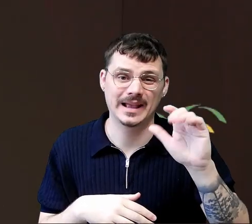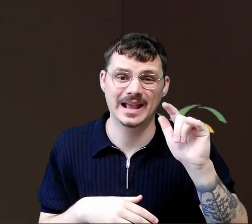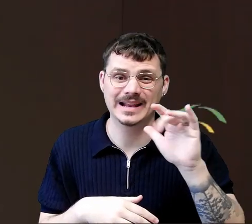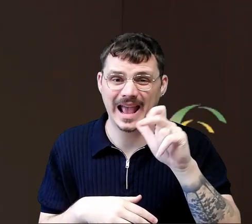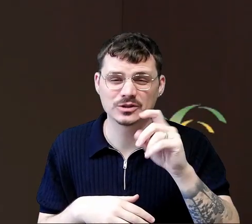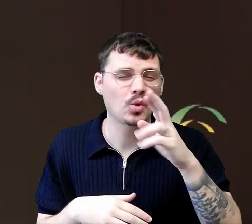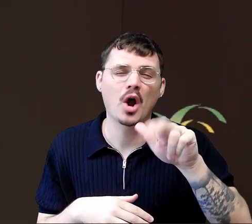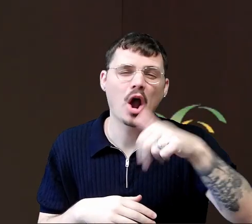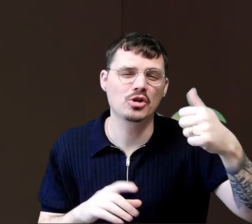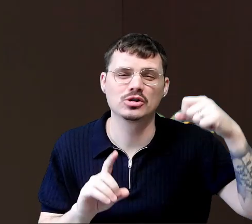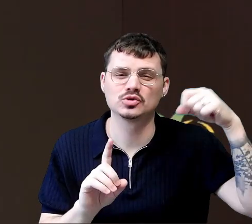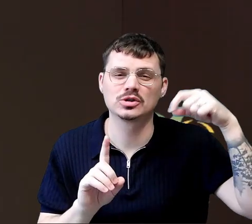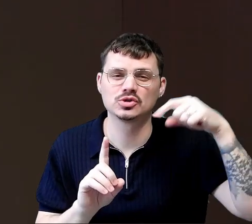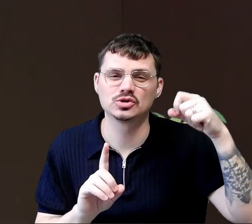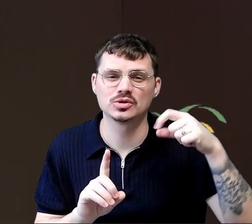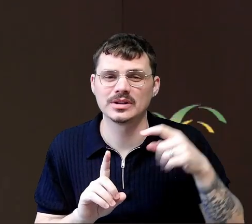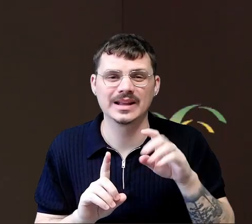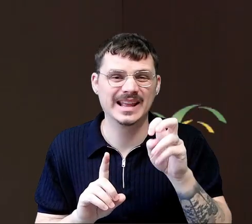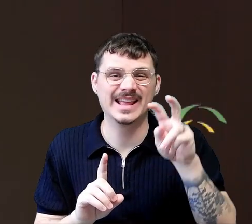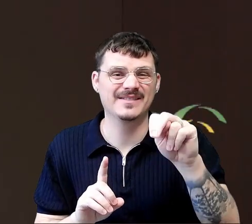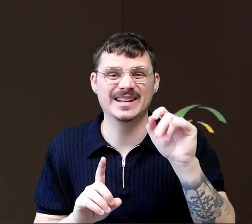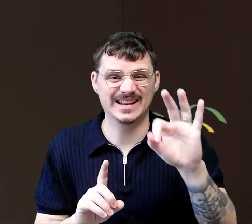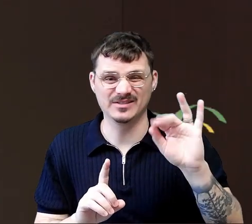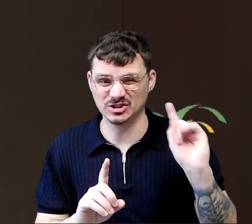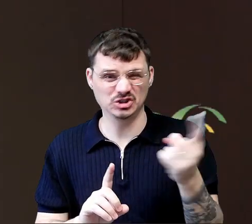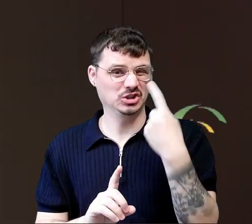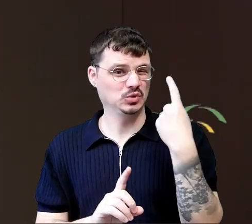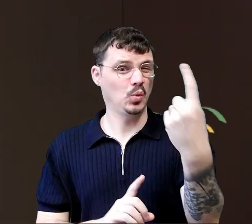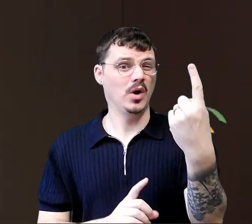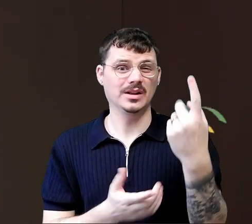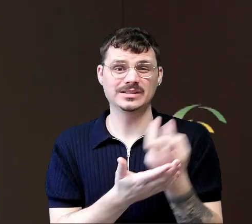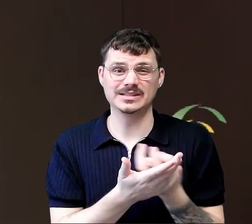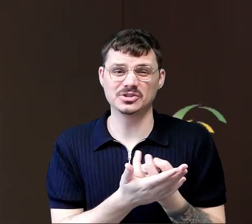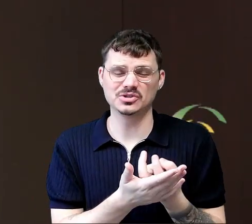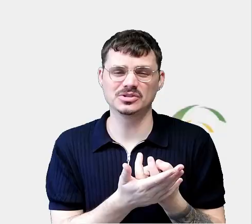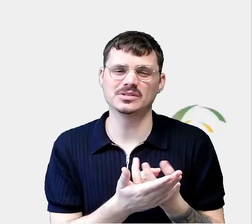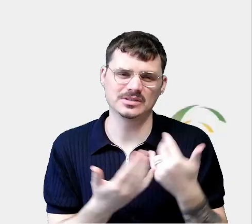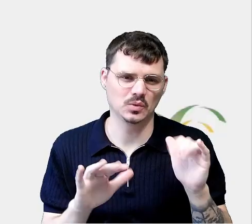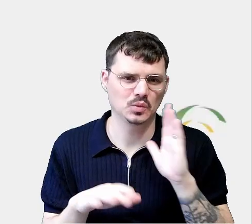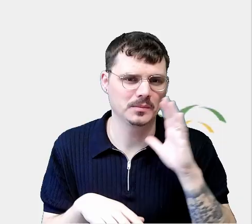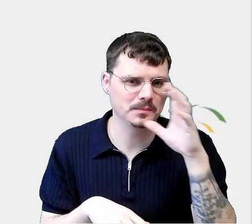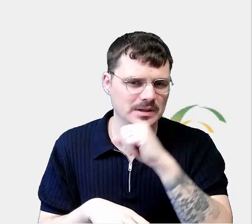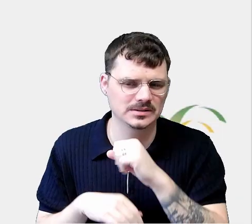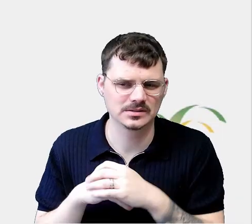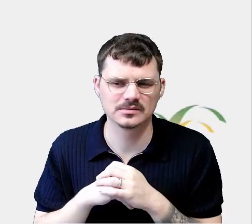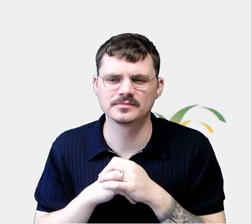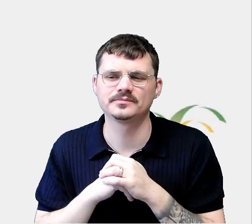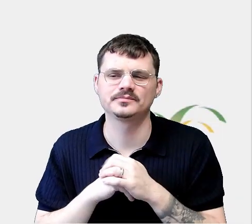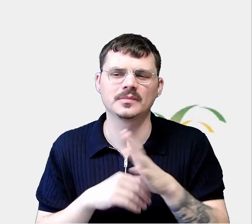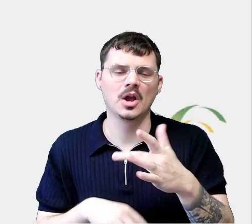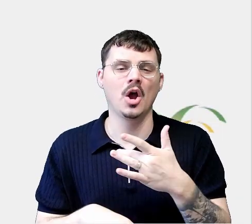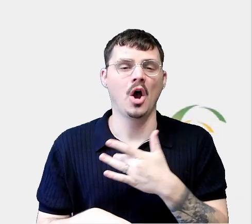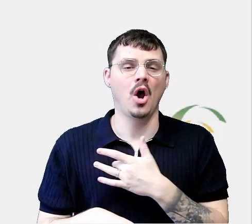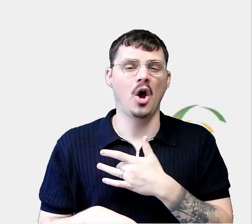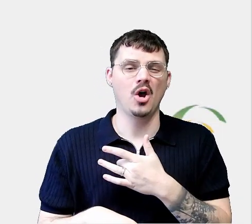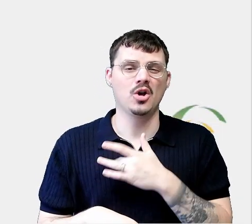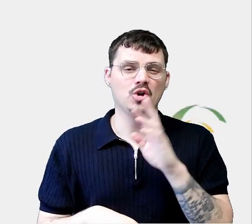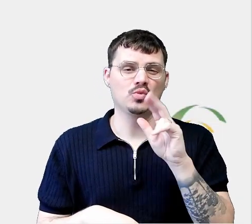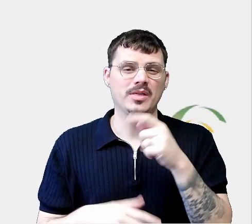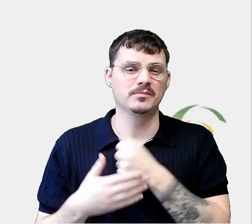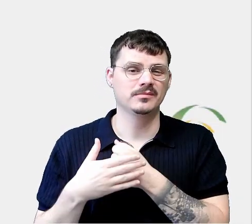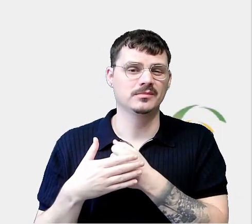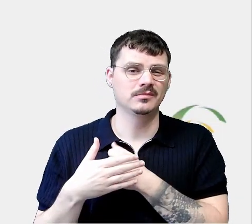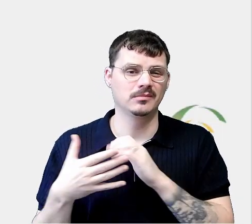triggers, even if it is just the one seizure. Heart rhythm